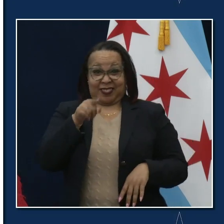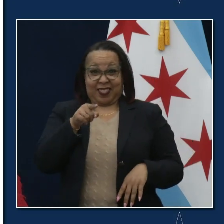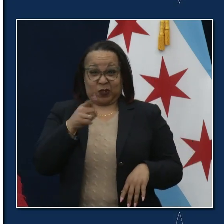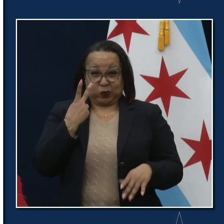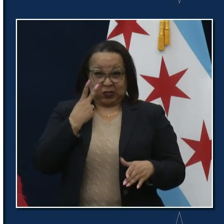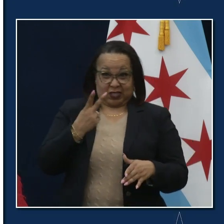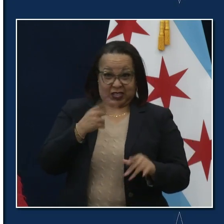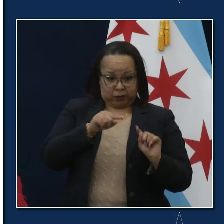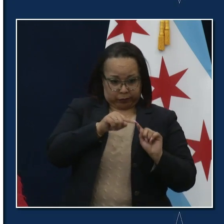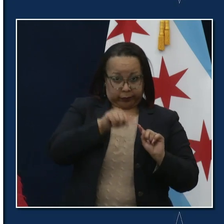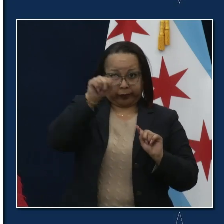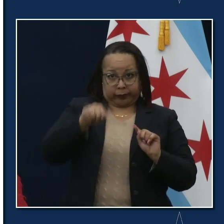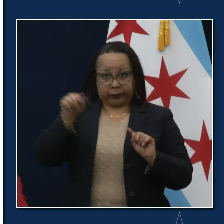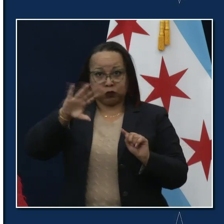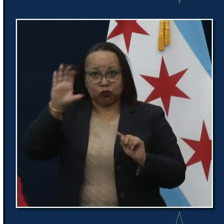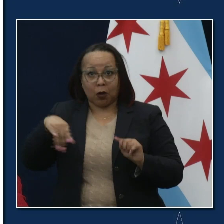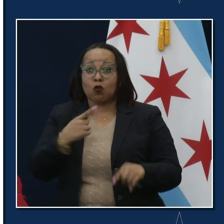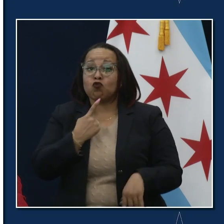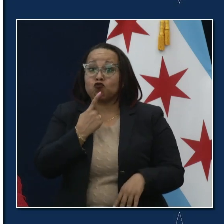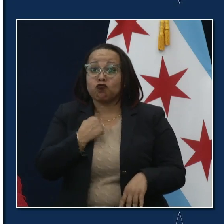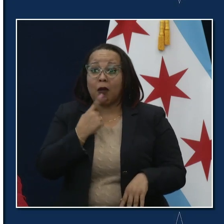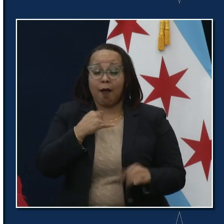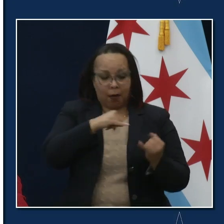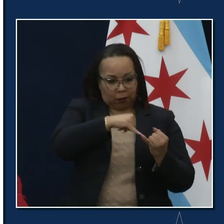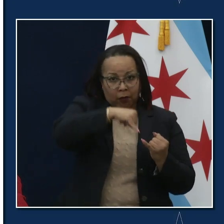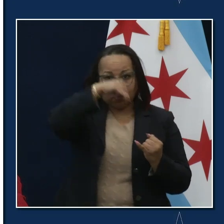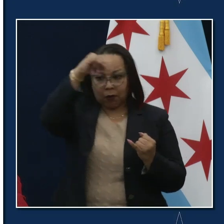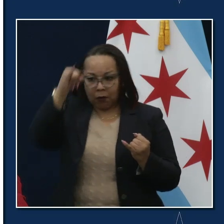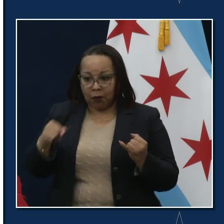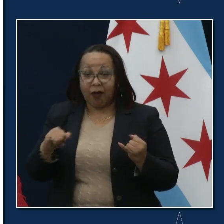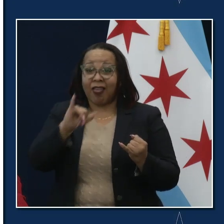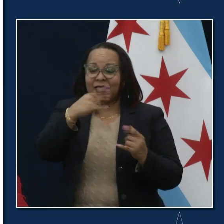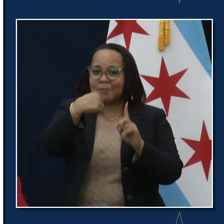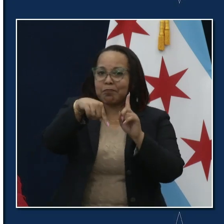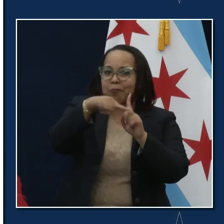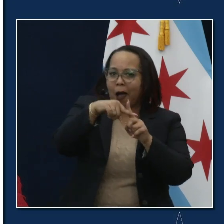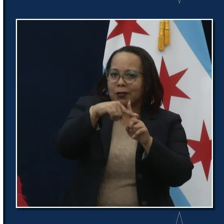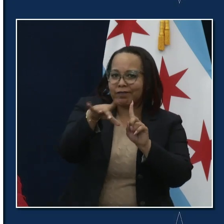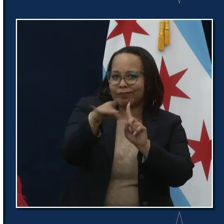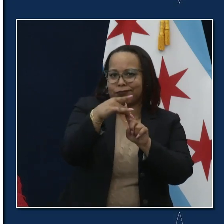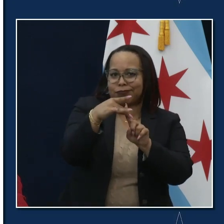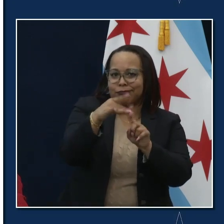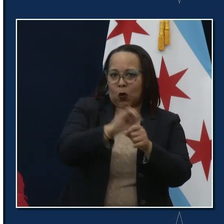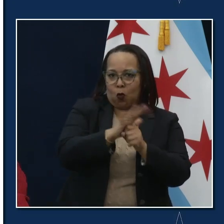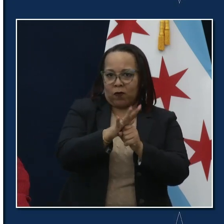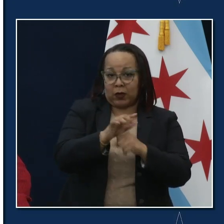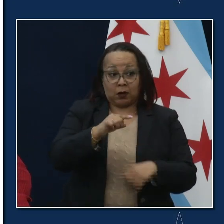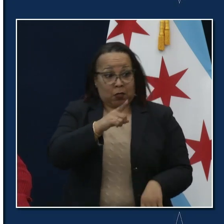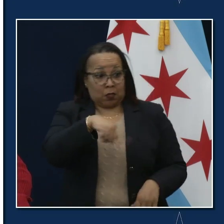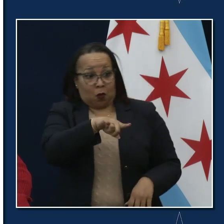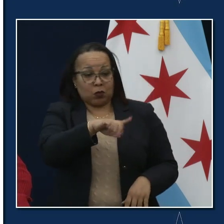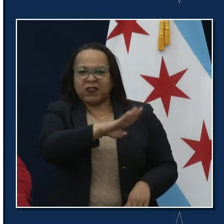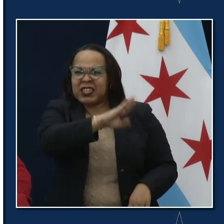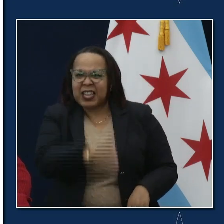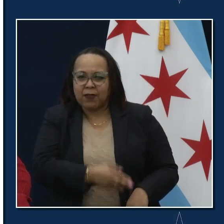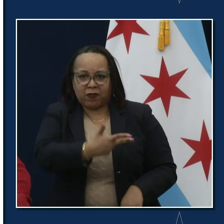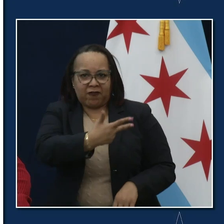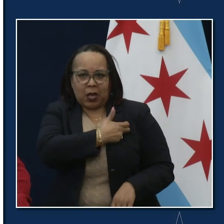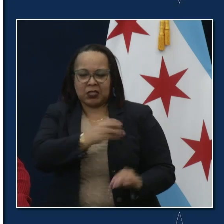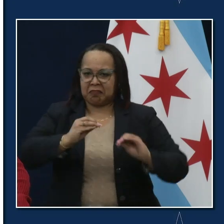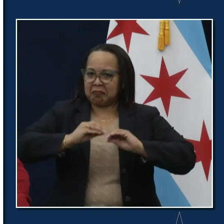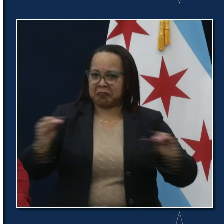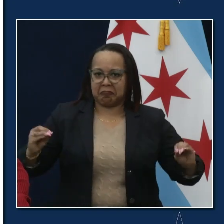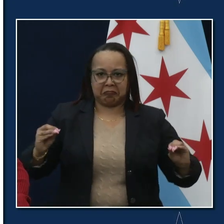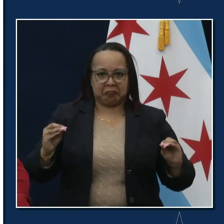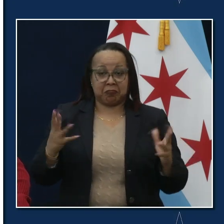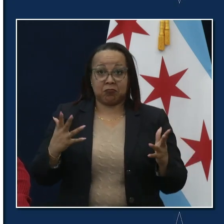data. In the red line, we're looking at positive COVID tests for Chicagoans who have never been vaccinated. There's